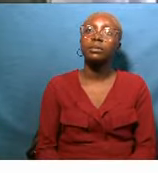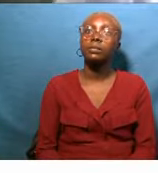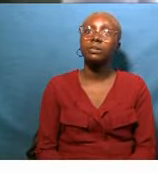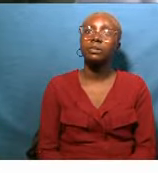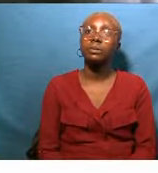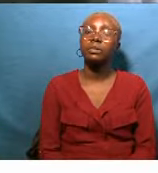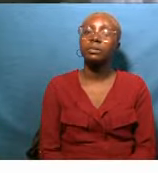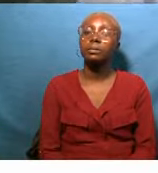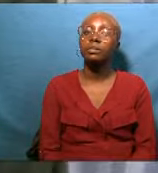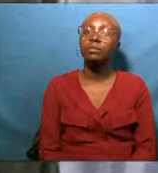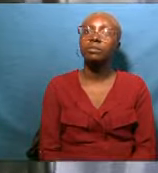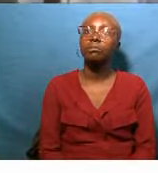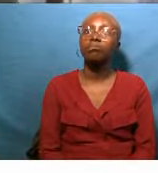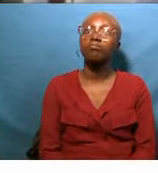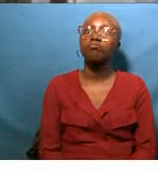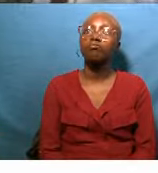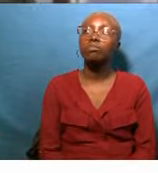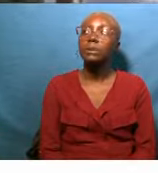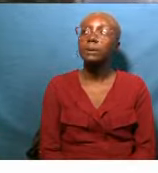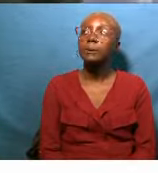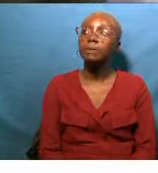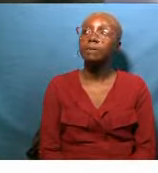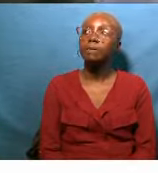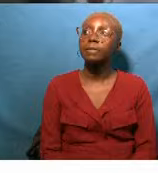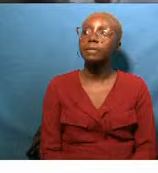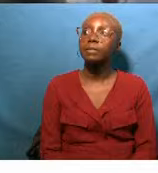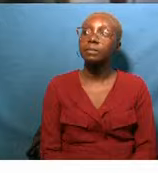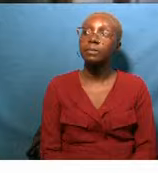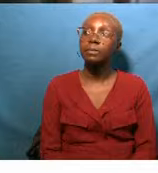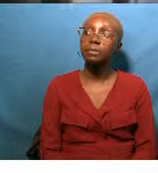Lift the Bible with your right hand.